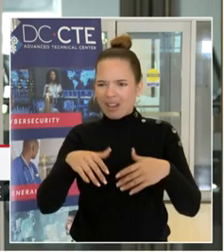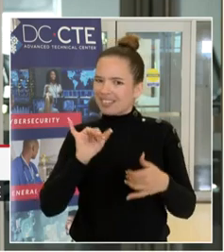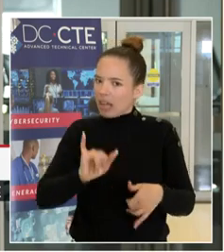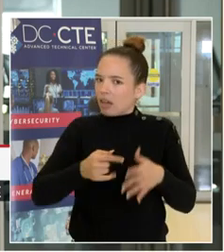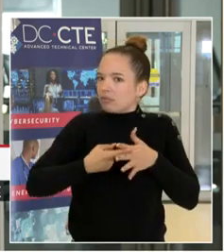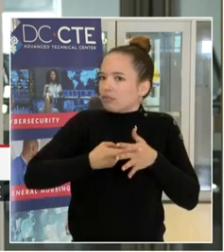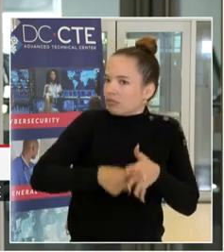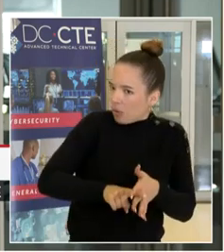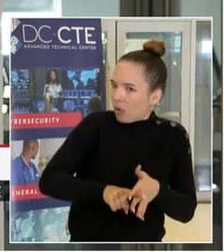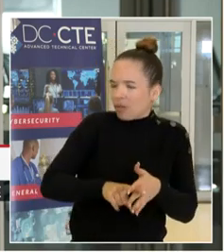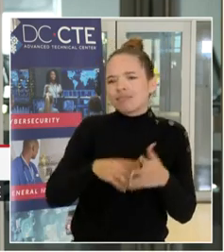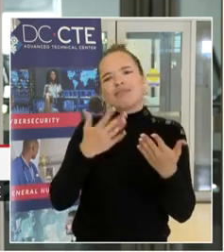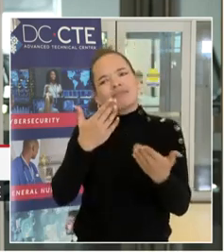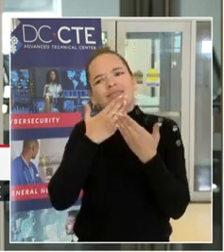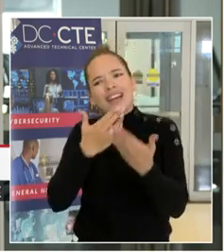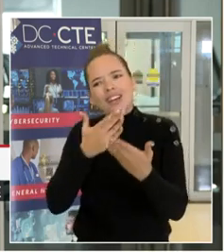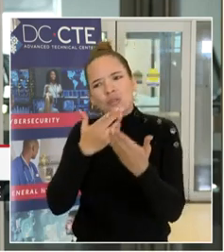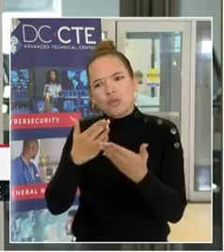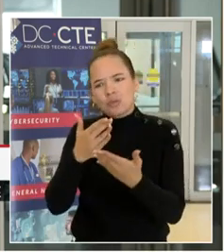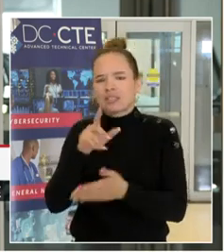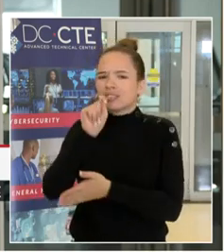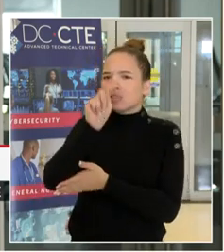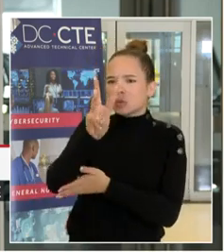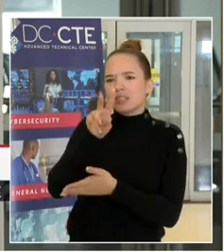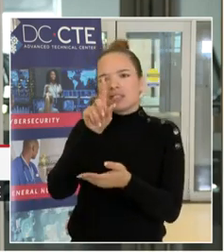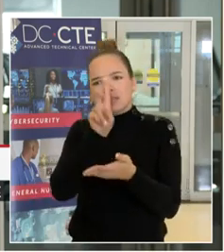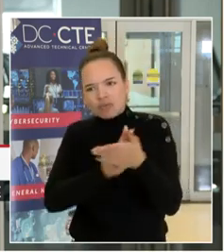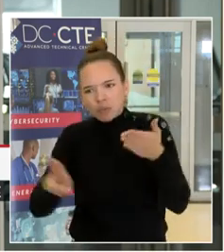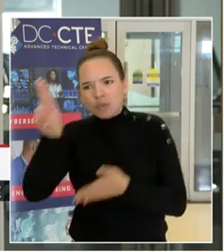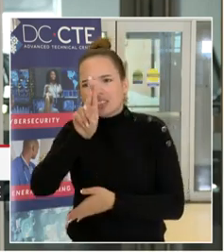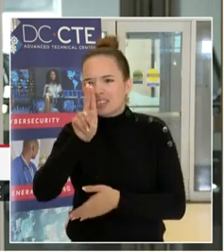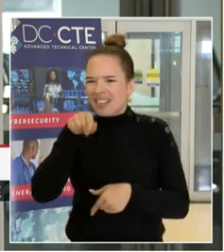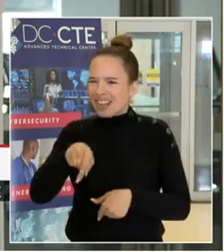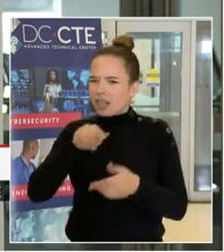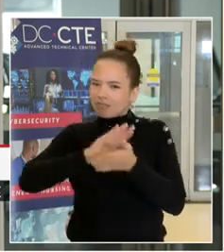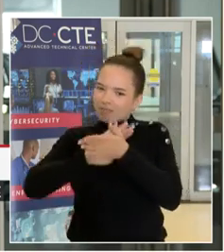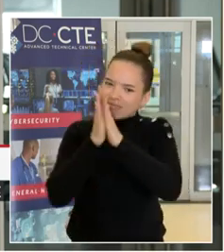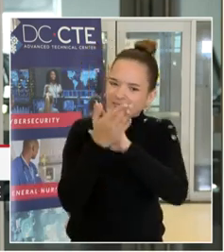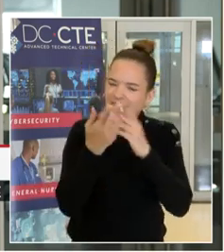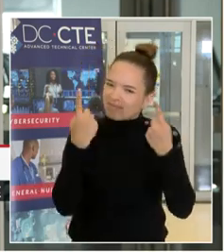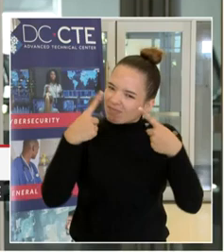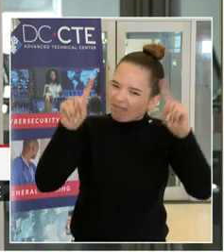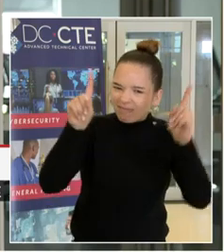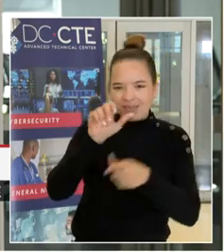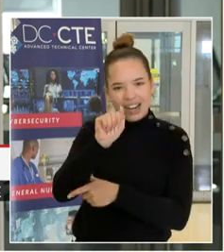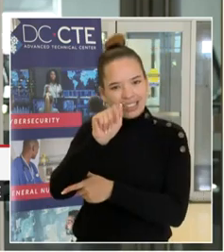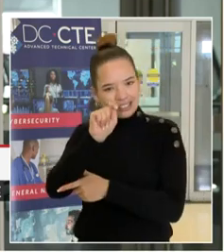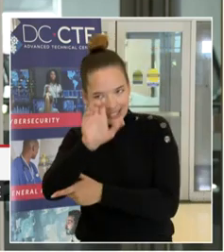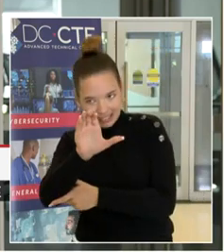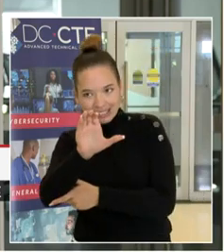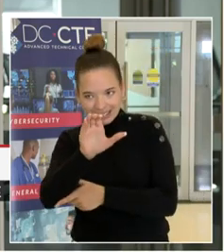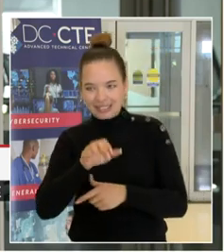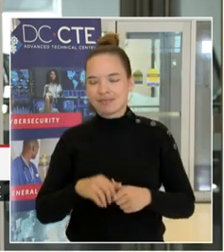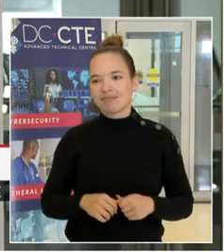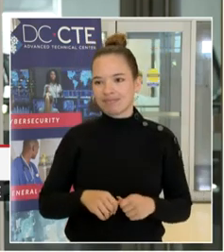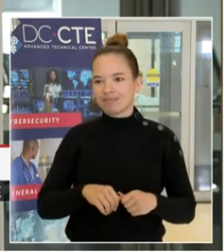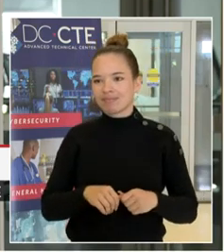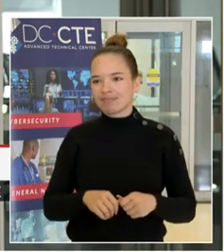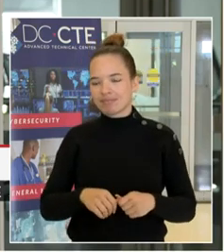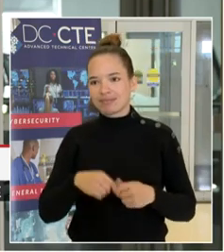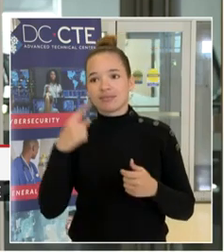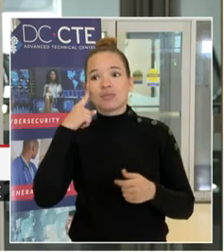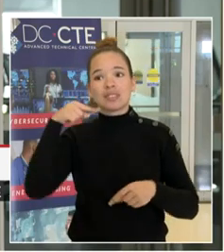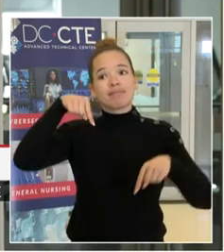plate and helping to make this ATC a reality. So in order to reach the full potential,